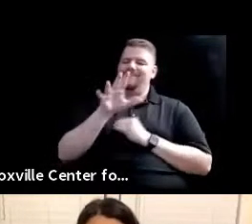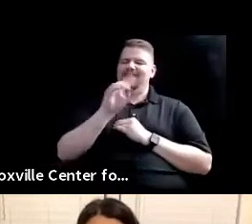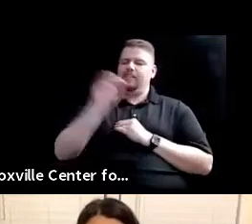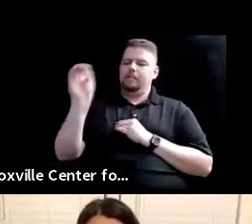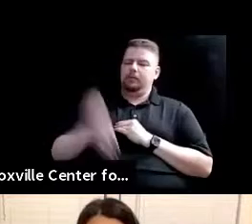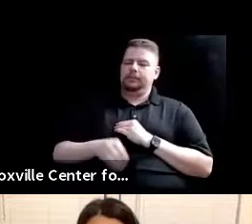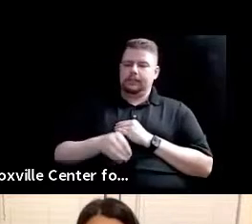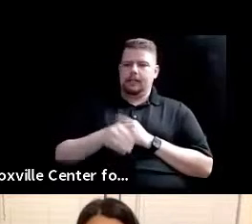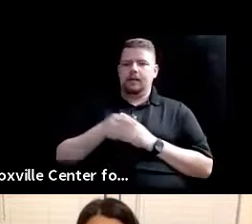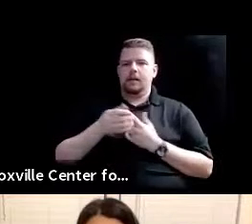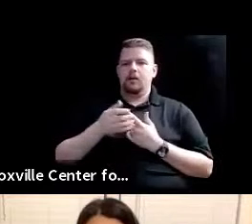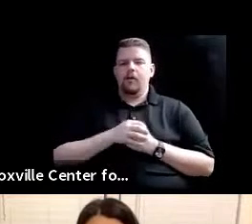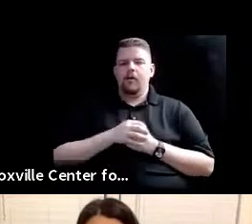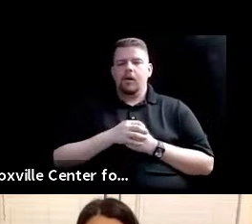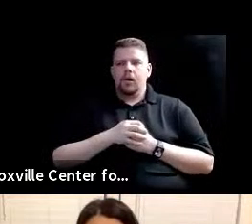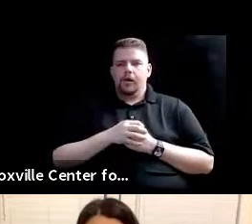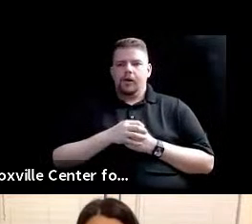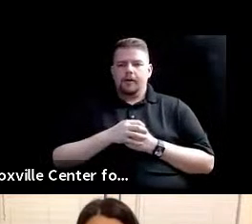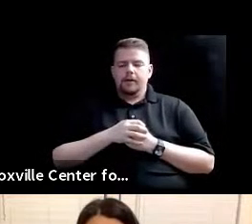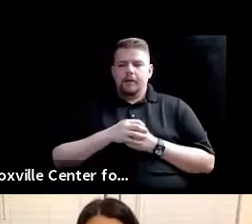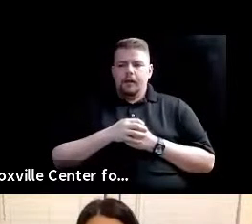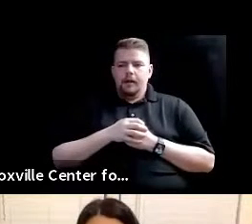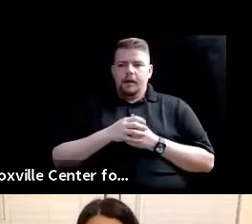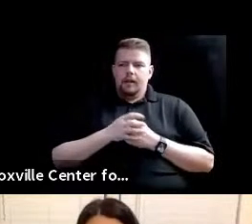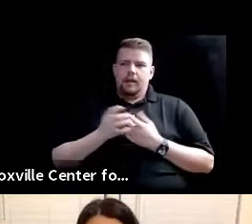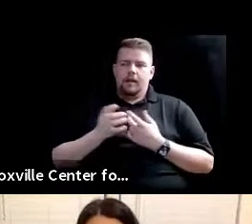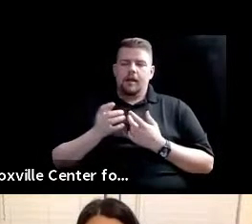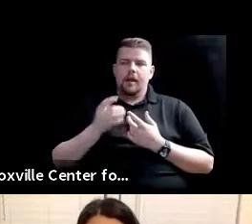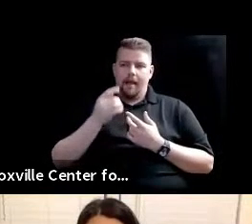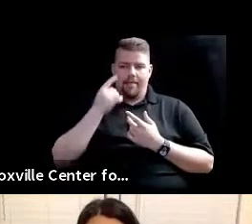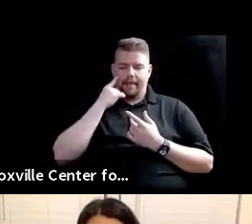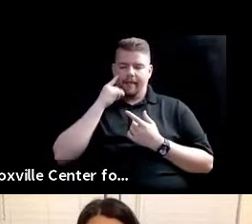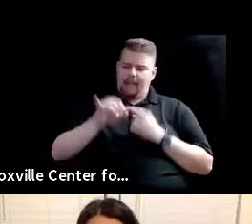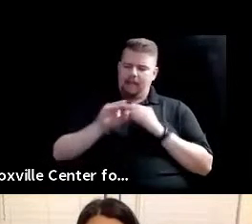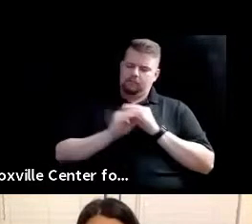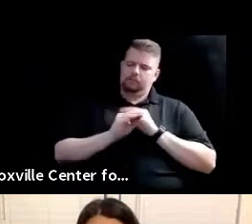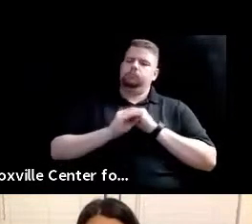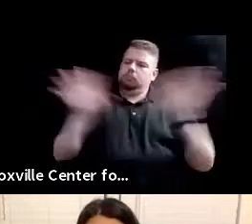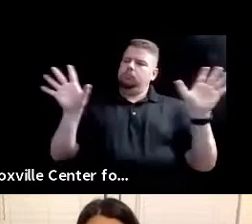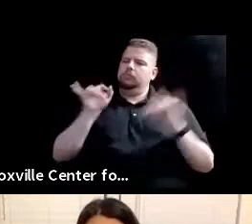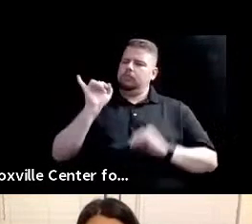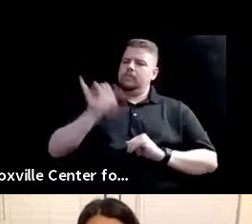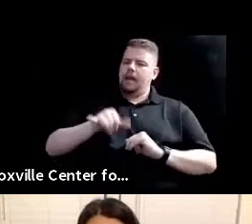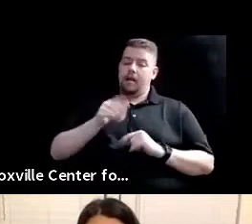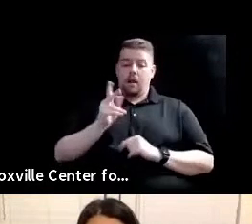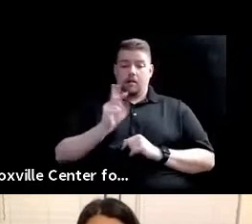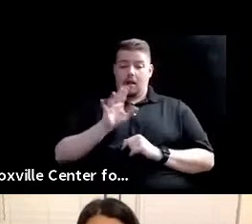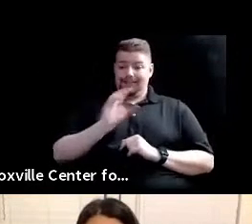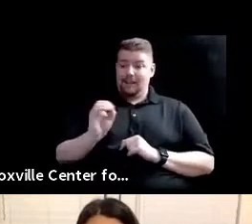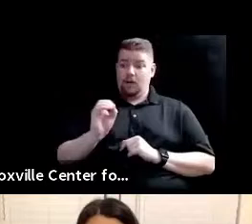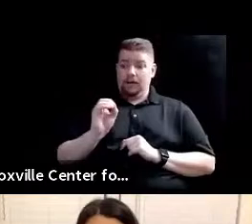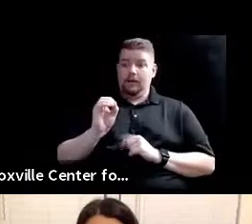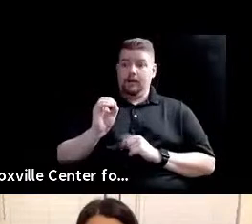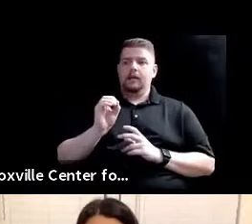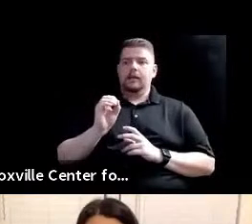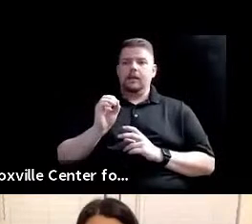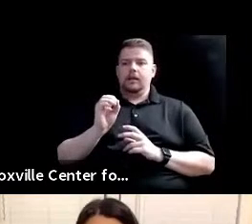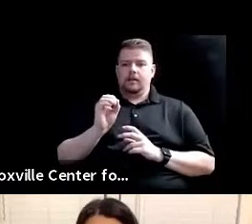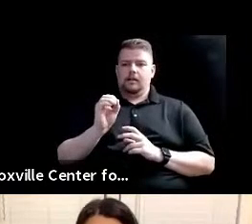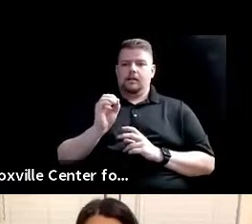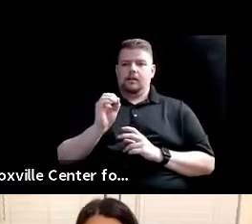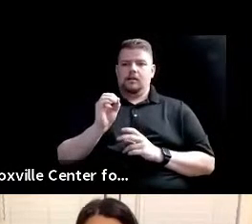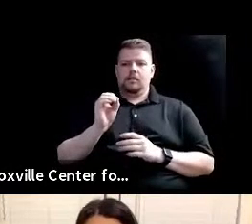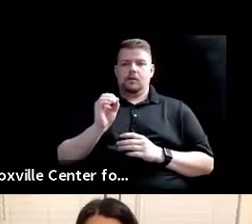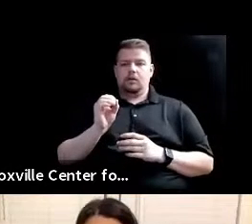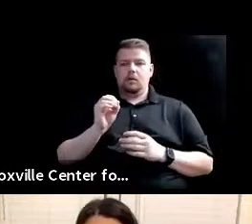50%, and I think that you made that pretty clear that at least in Knox County, that you